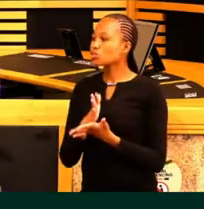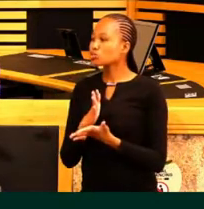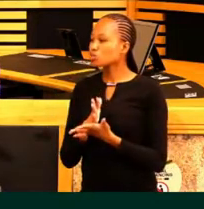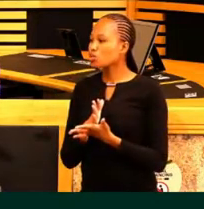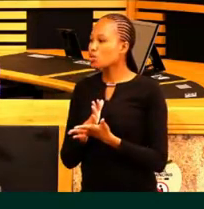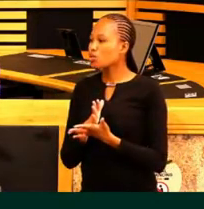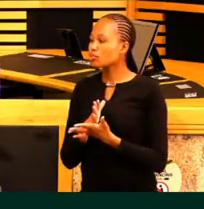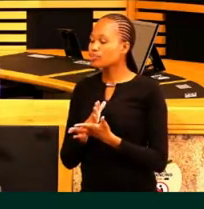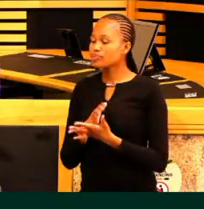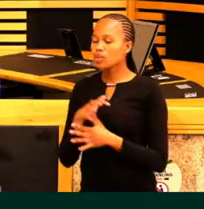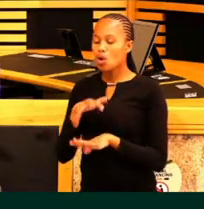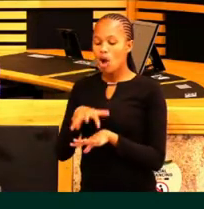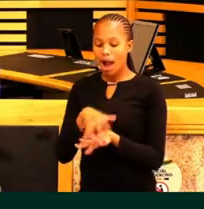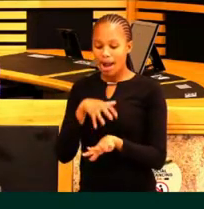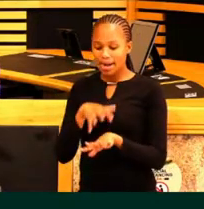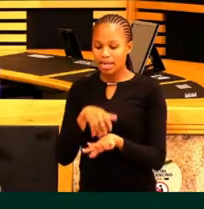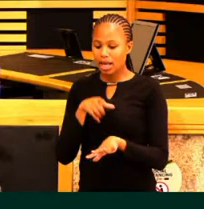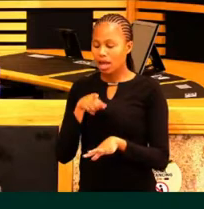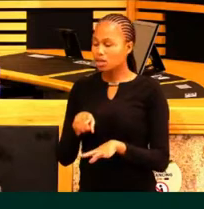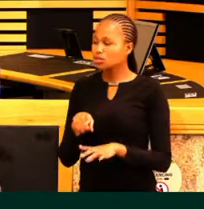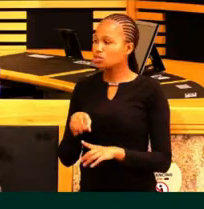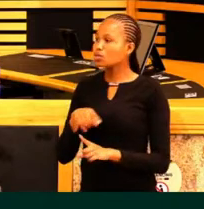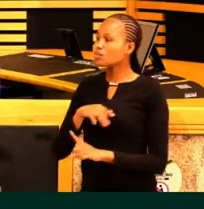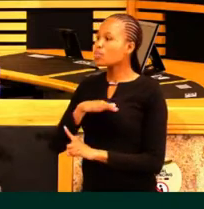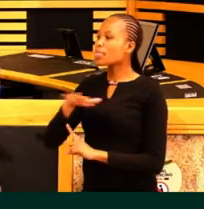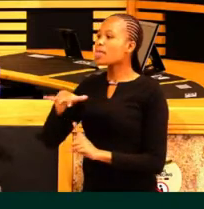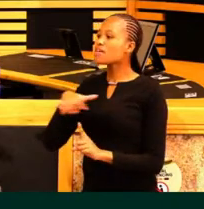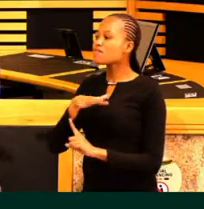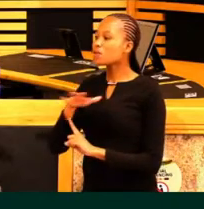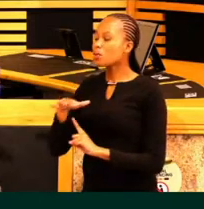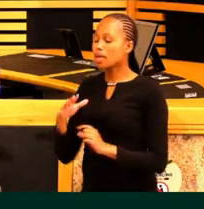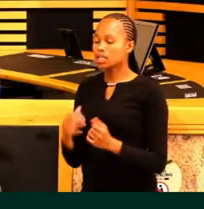or agriculture or environmental Affairs